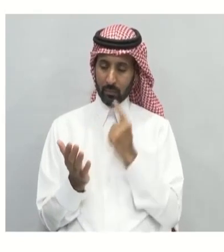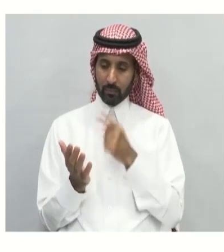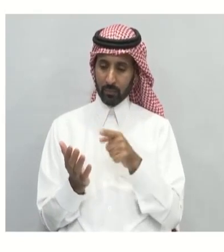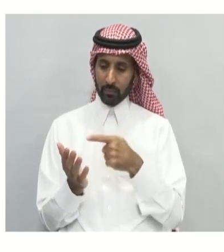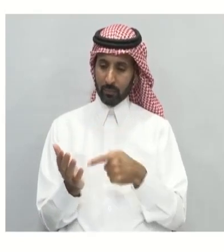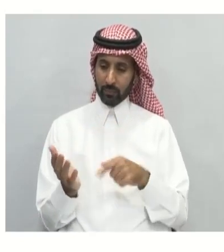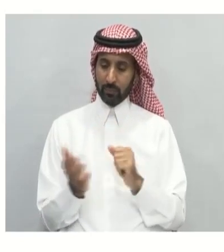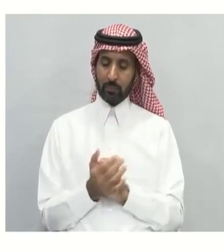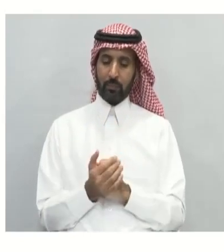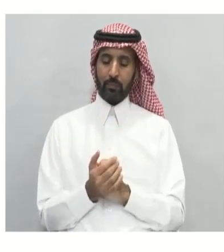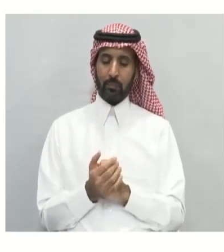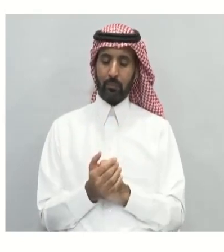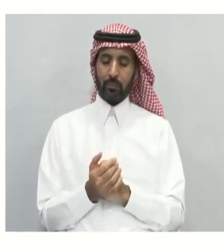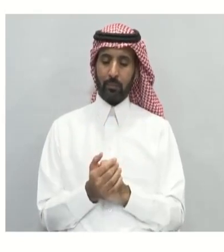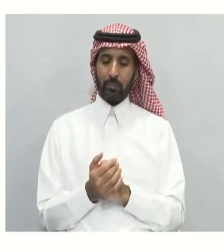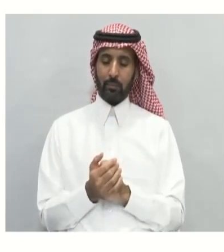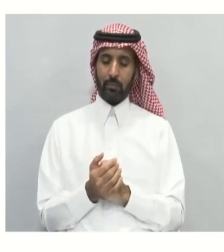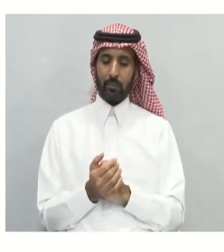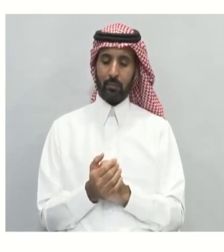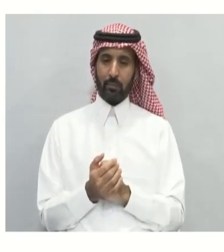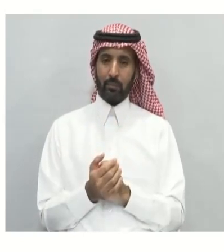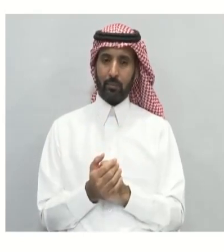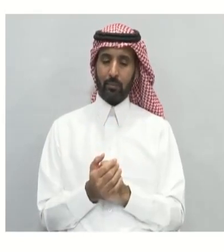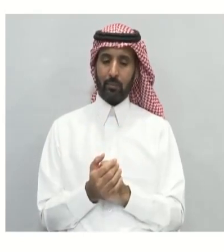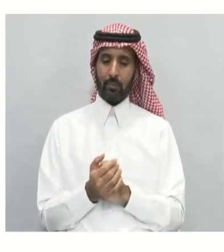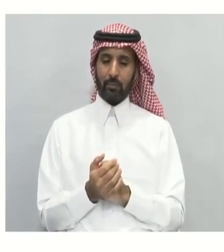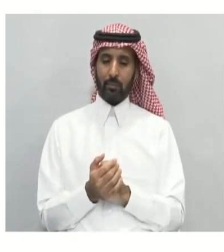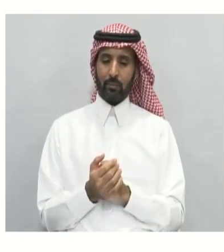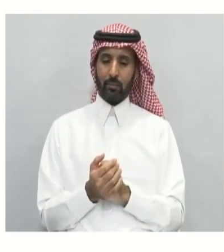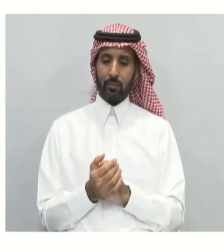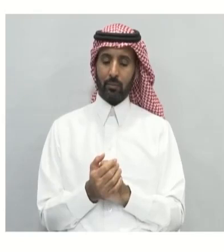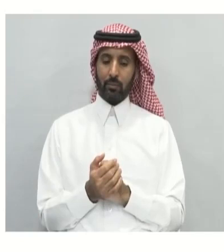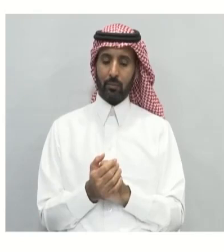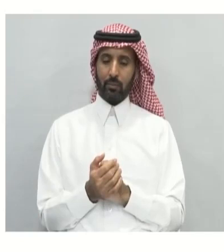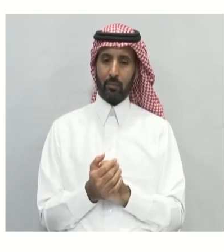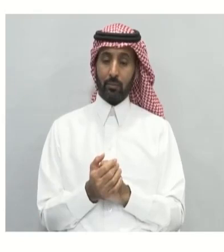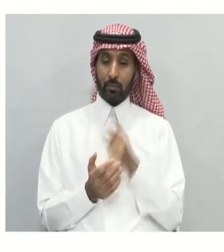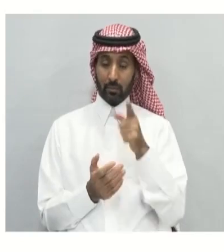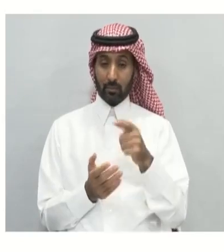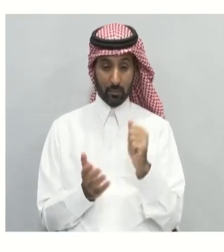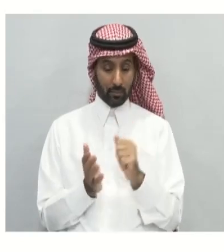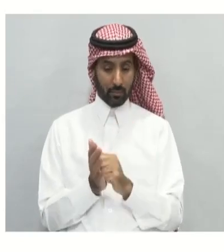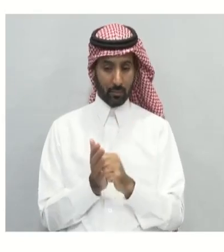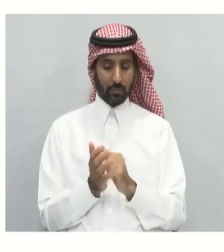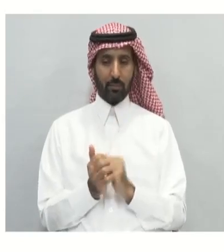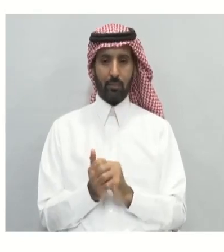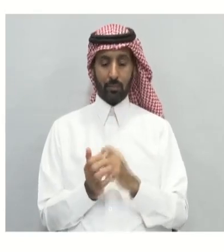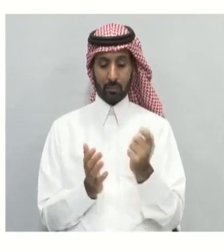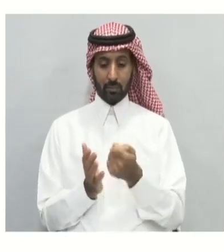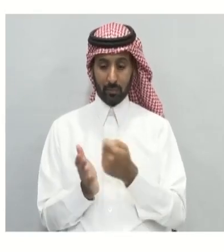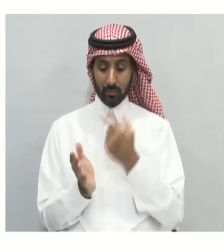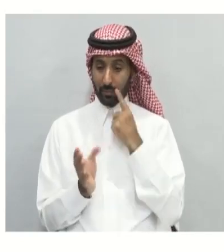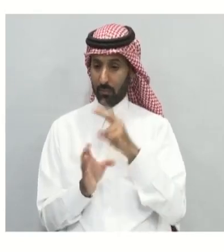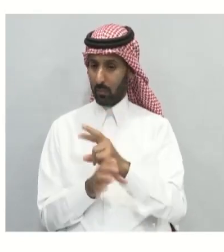got all great, all good, so you will have a good writing. Okay, for your homework, you will write a report of